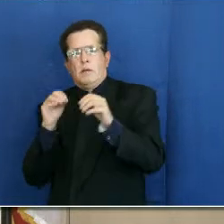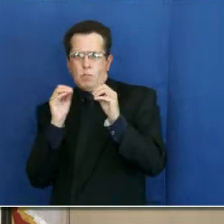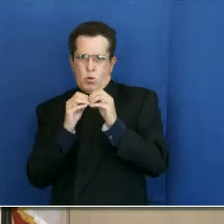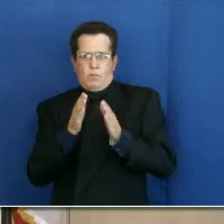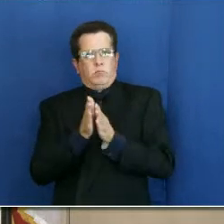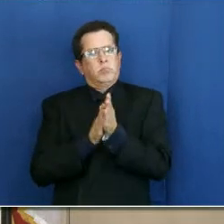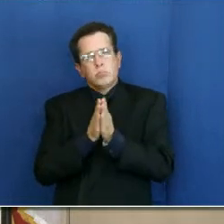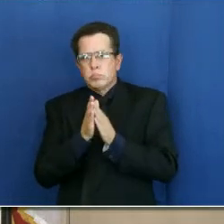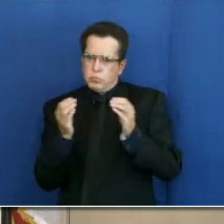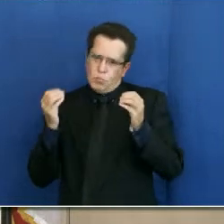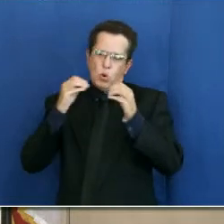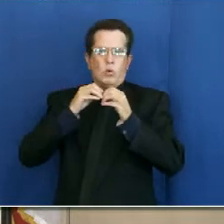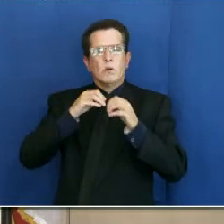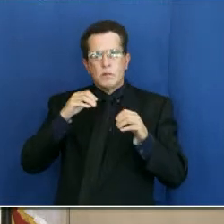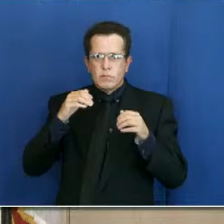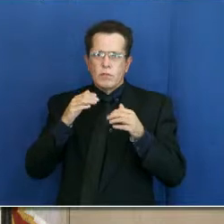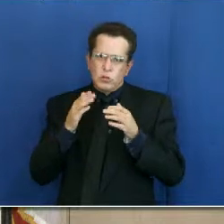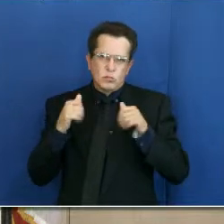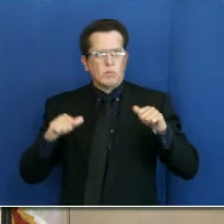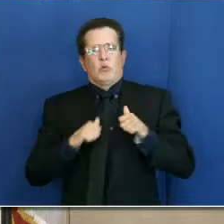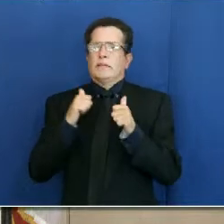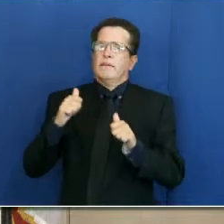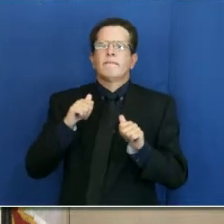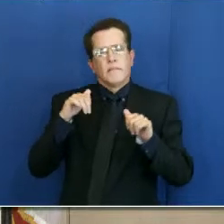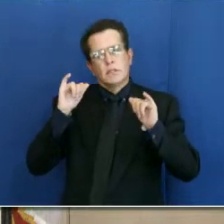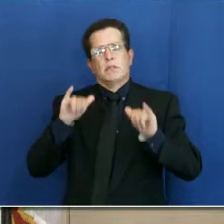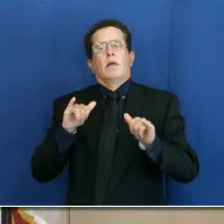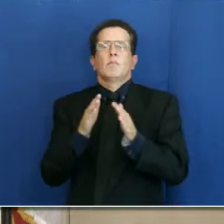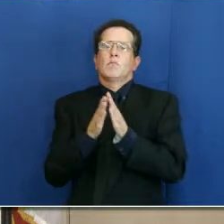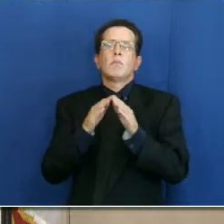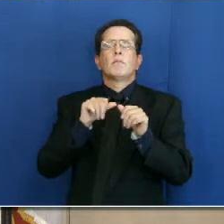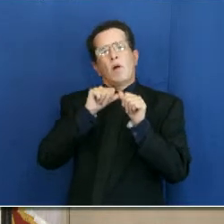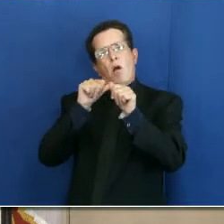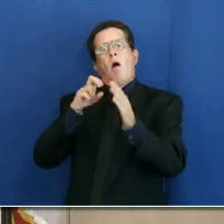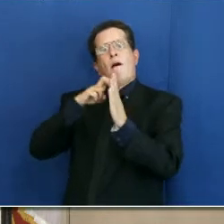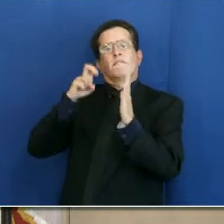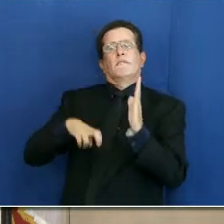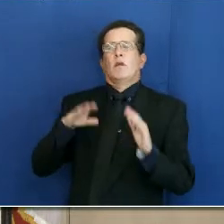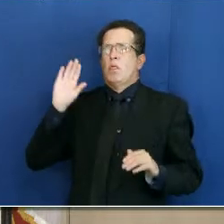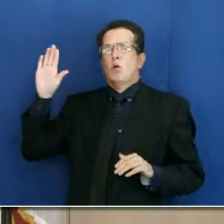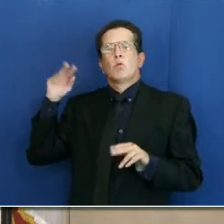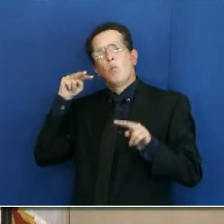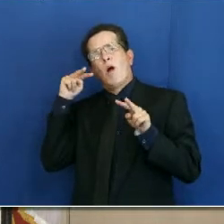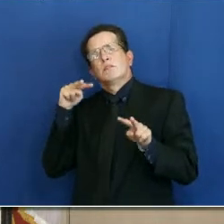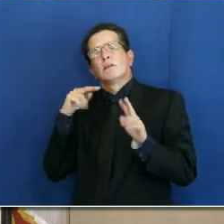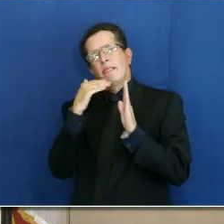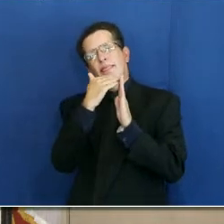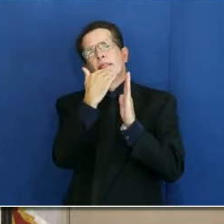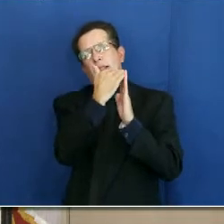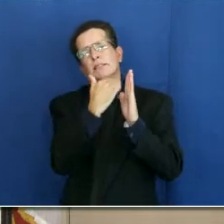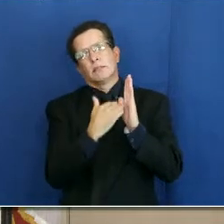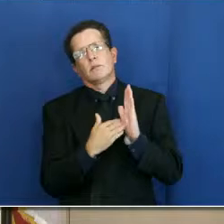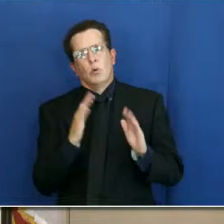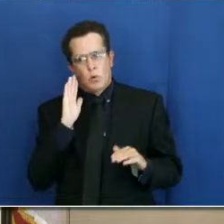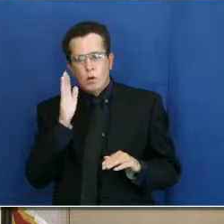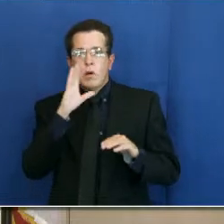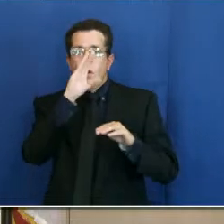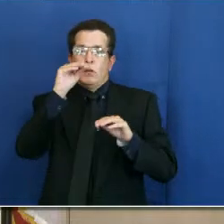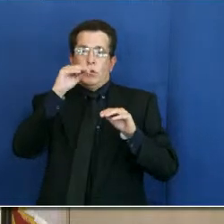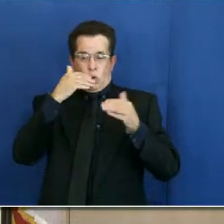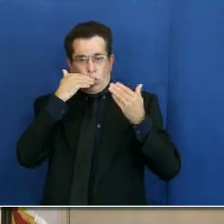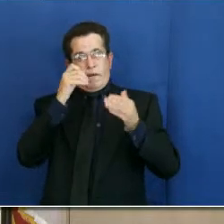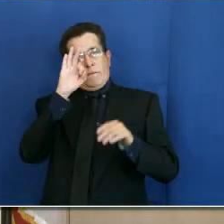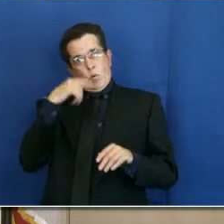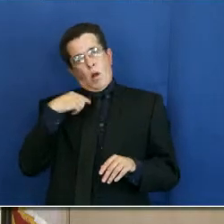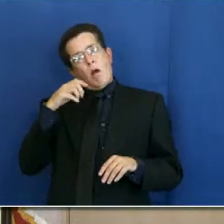and our posture so that we can stay low and stay off the state monitoring website. The one possible impact that will come is if we come off the